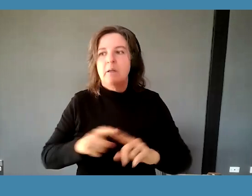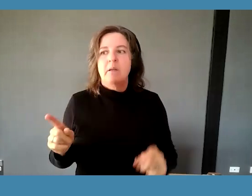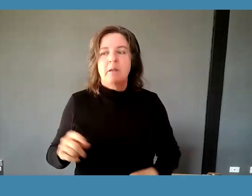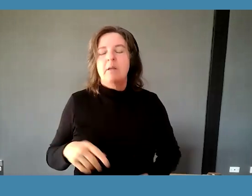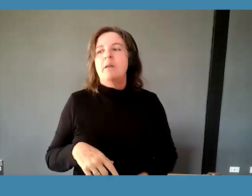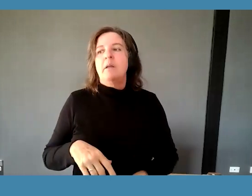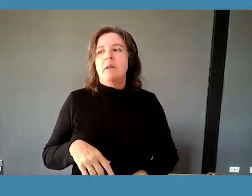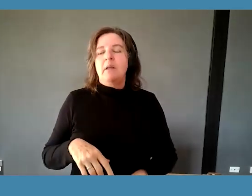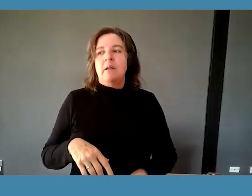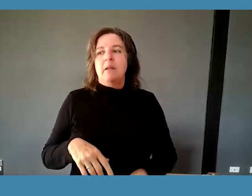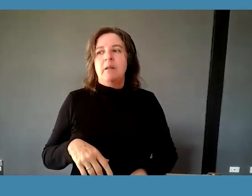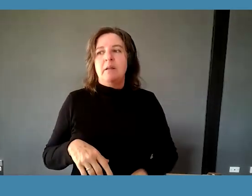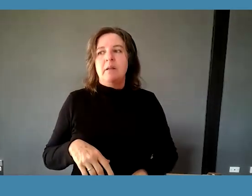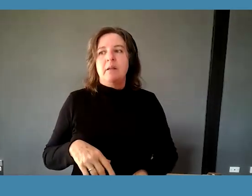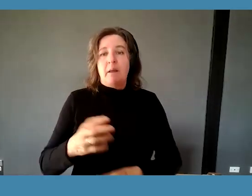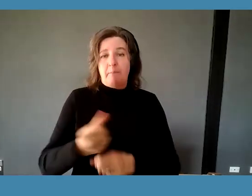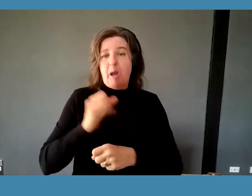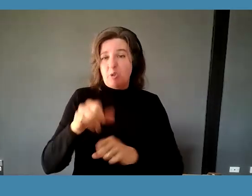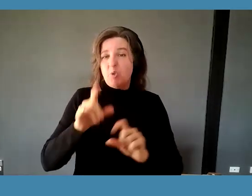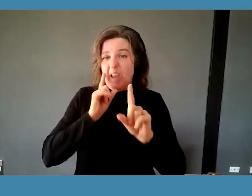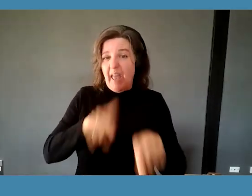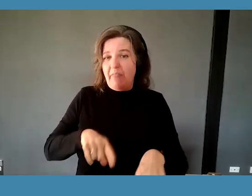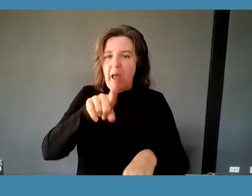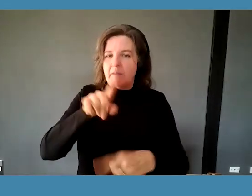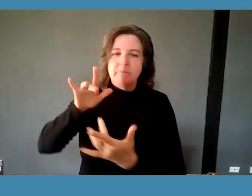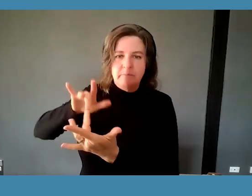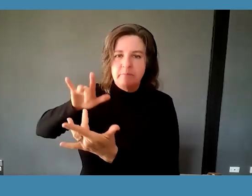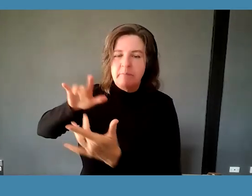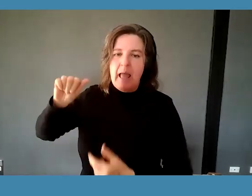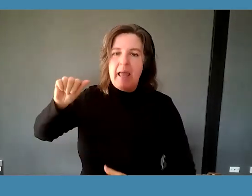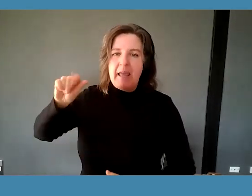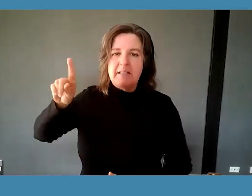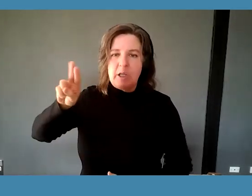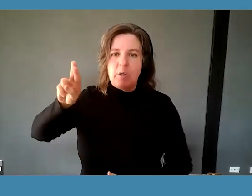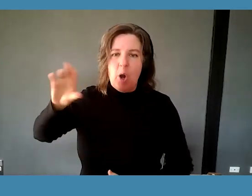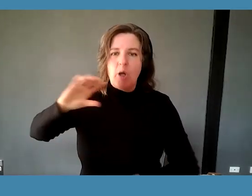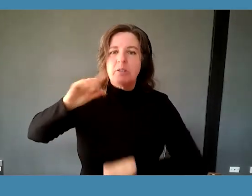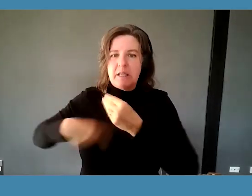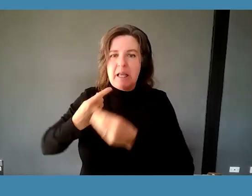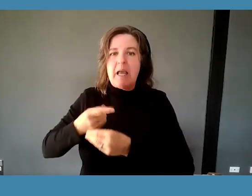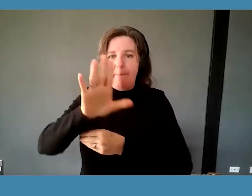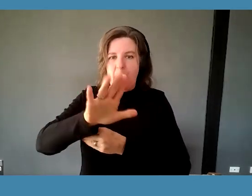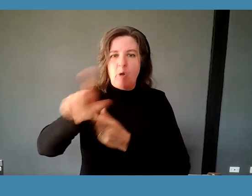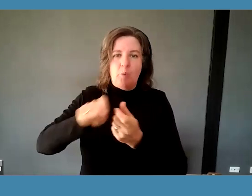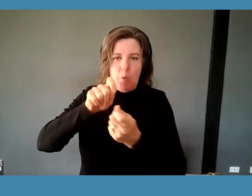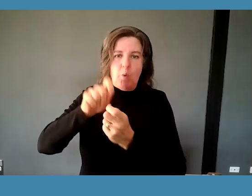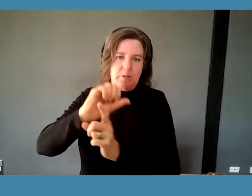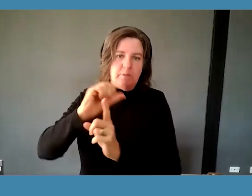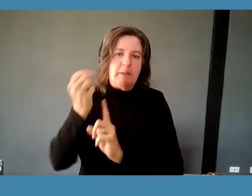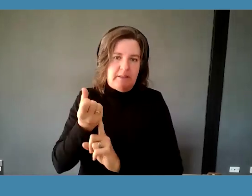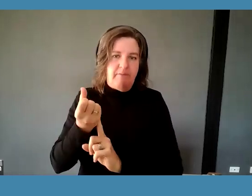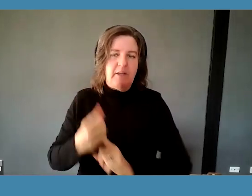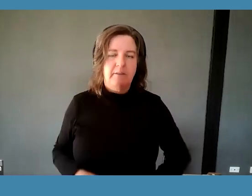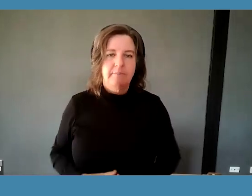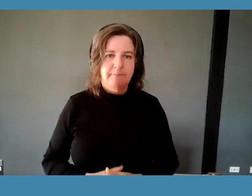get that answer, I would contact your ADRC about your individual circumstance.